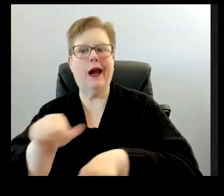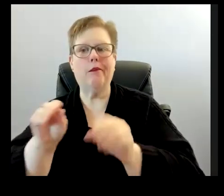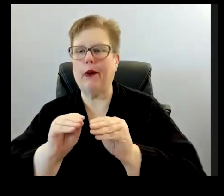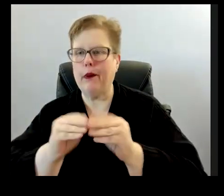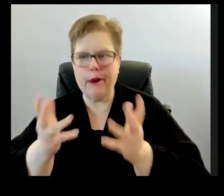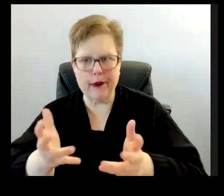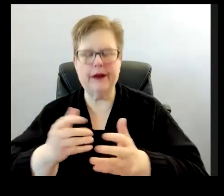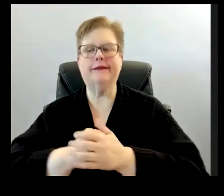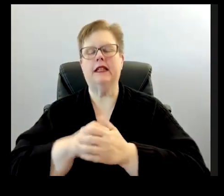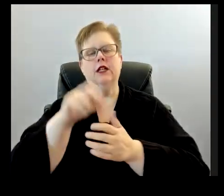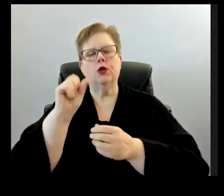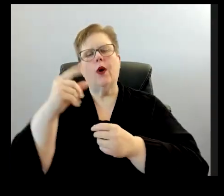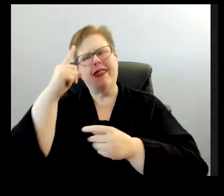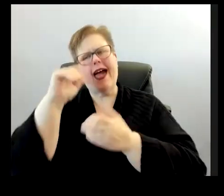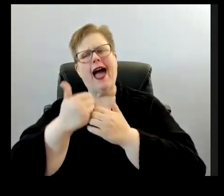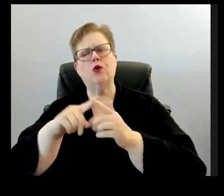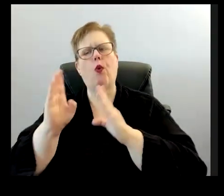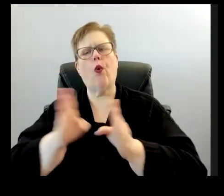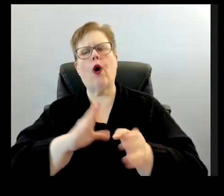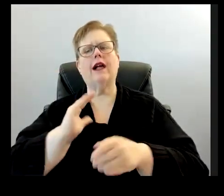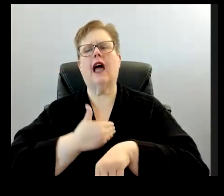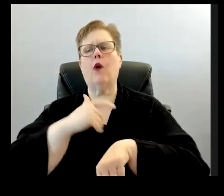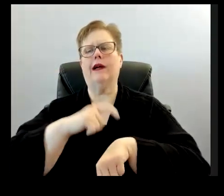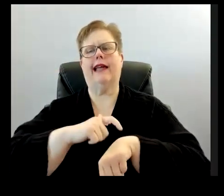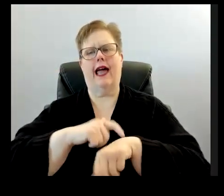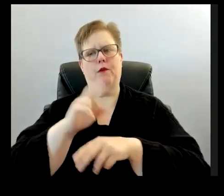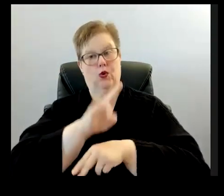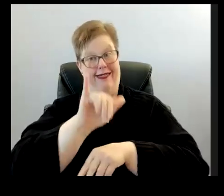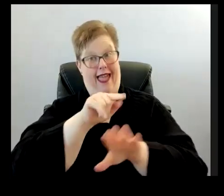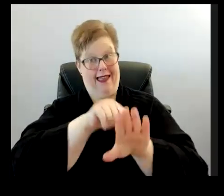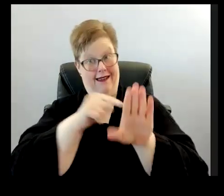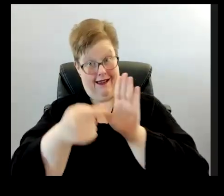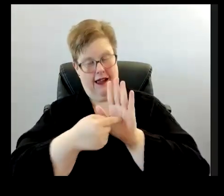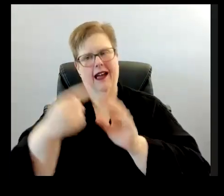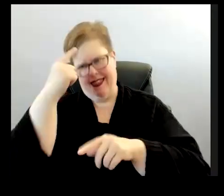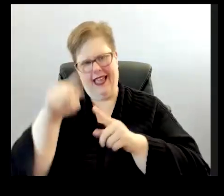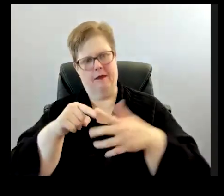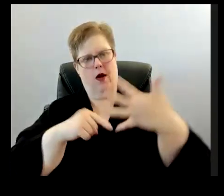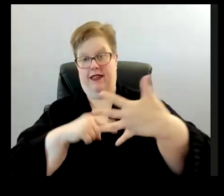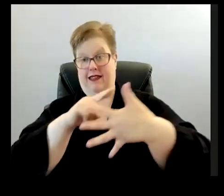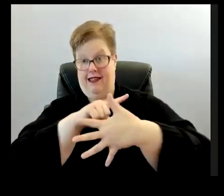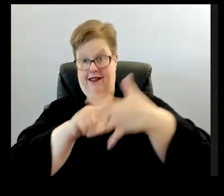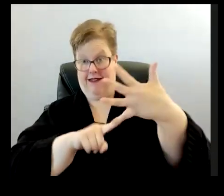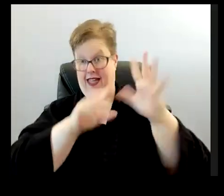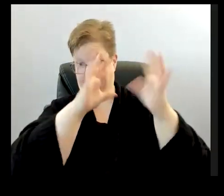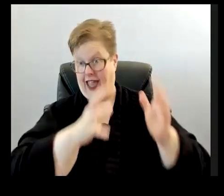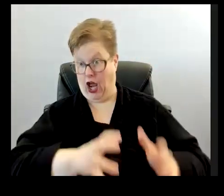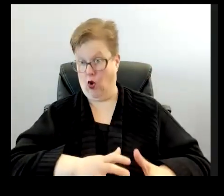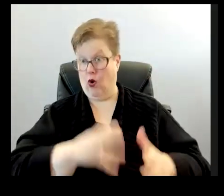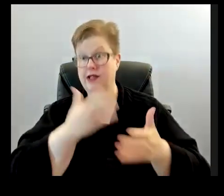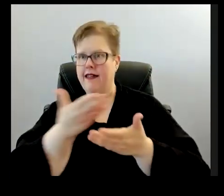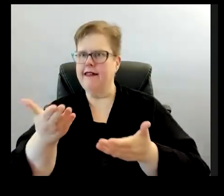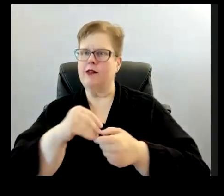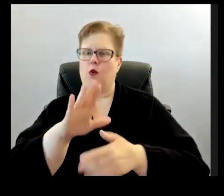So, when we're thinking about how we're organizing our time with this metaphor, think about these five categories of